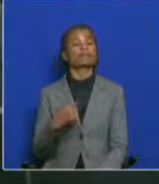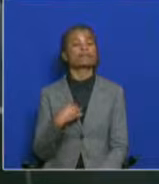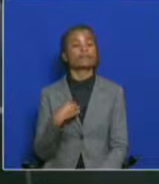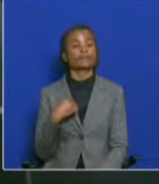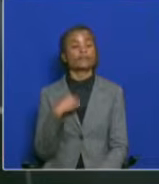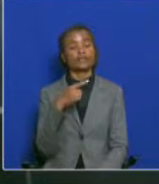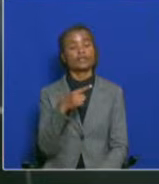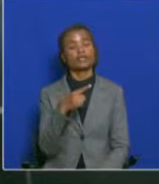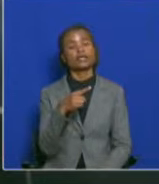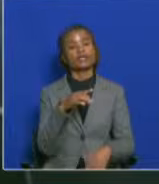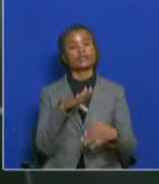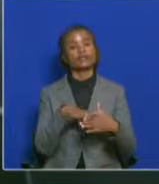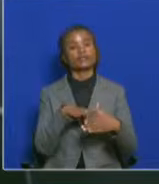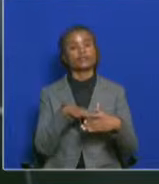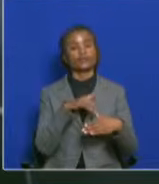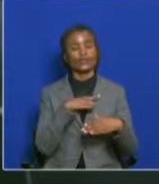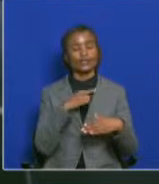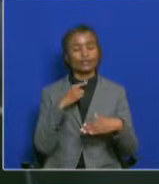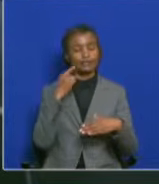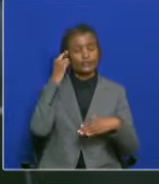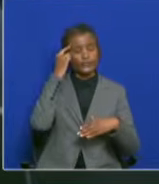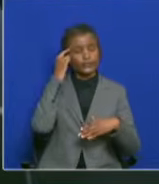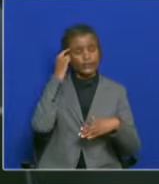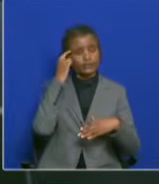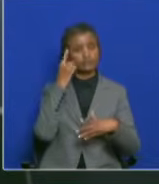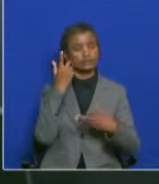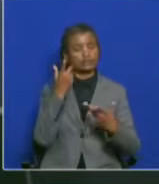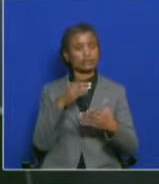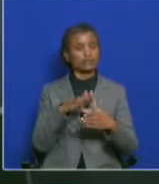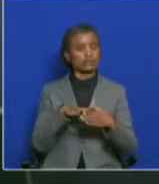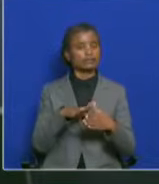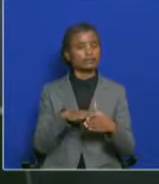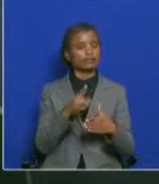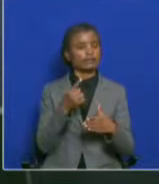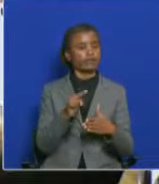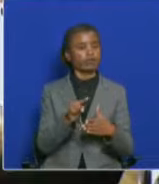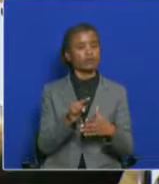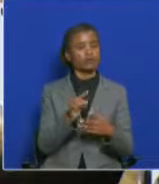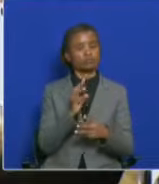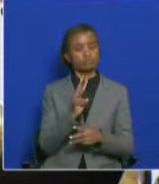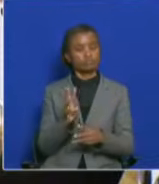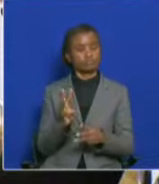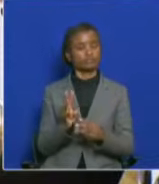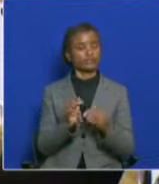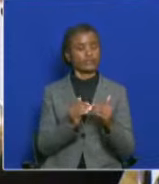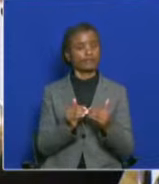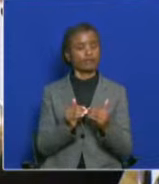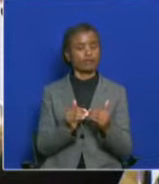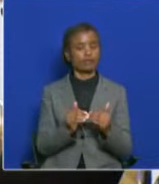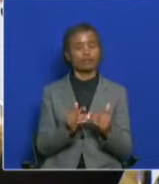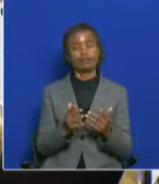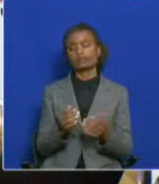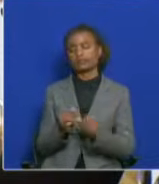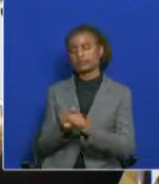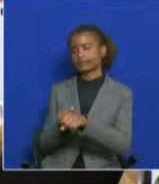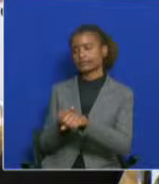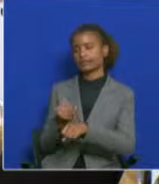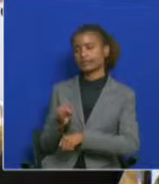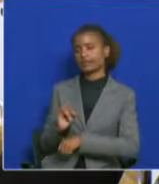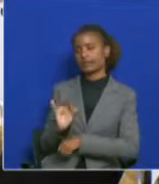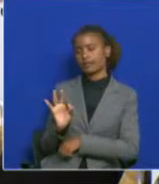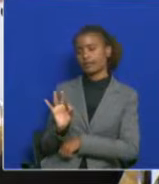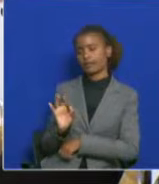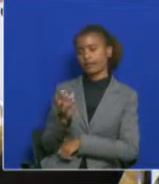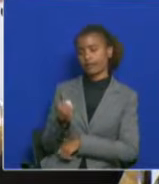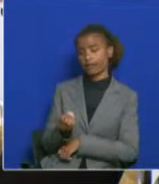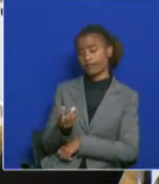we still have Monday. Perhaps let's. I'll give it more thought, and Yes, if I yes. feel it's something that should just be